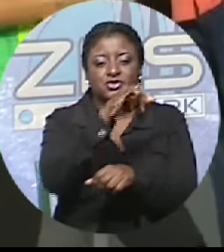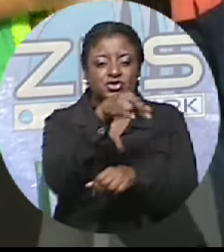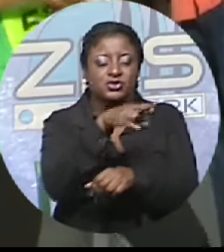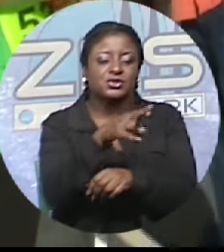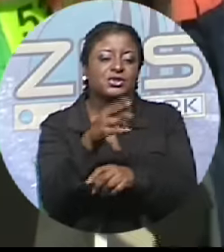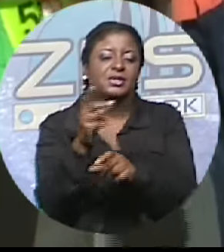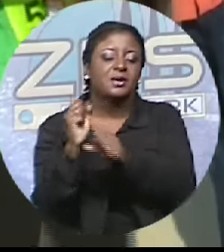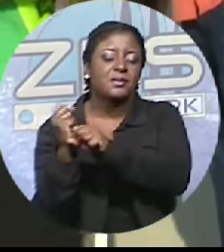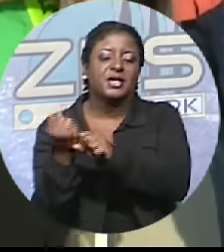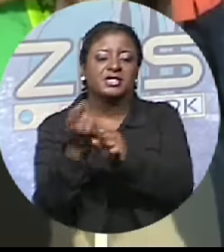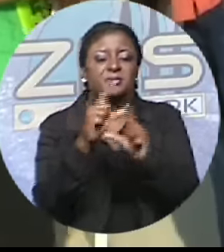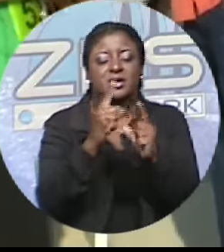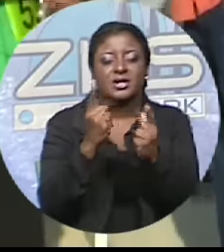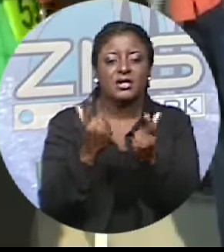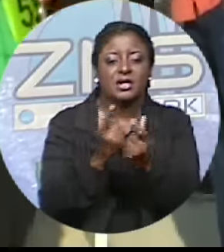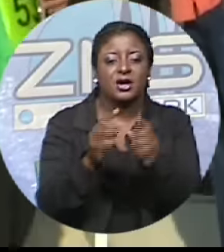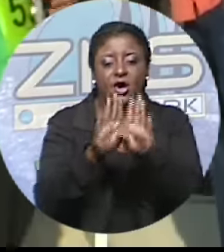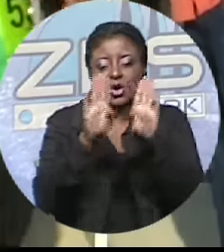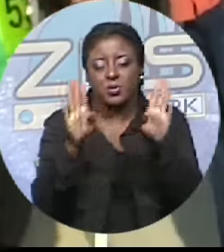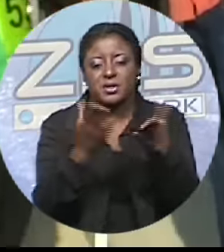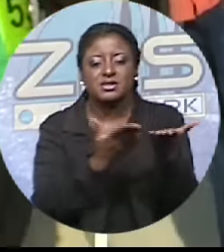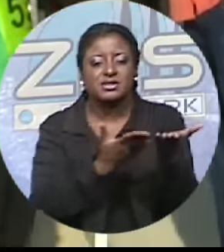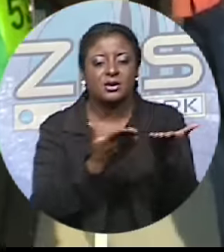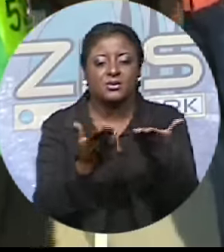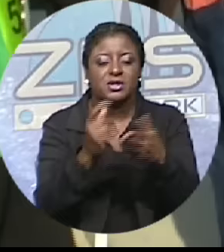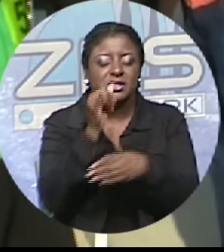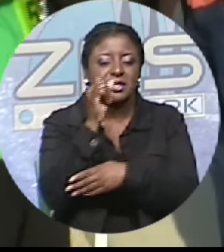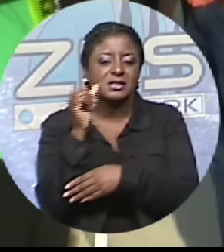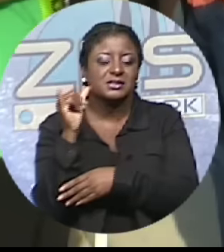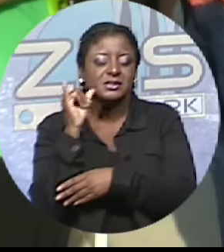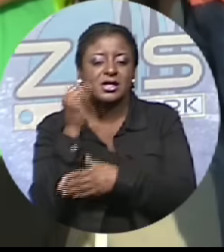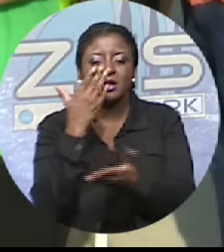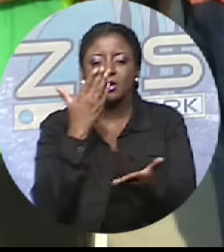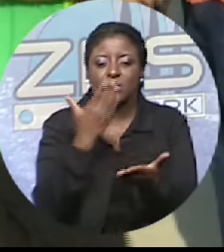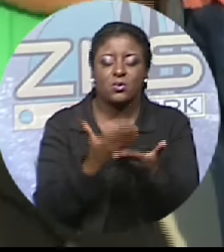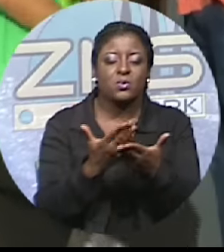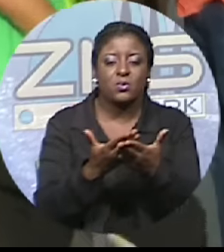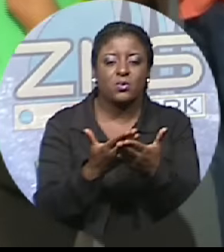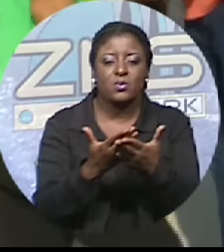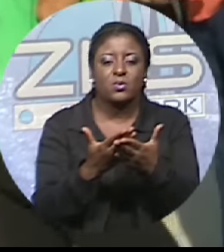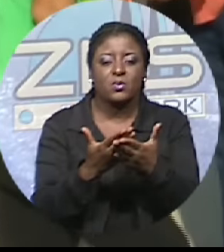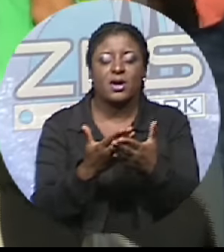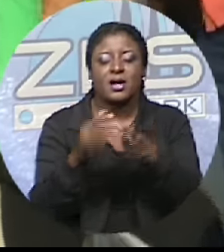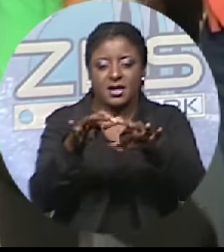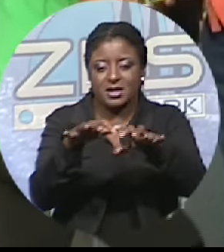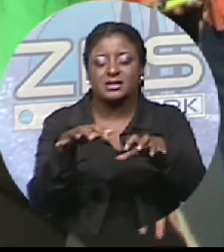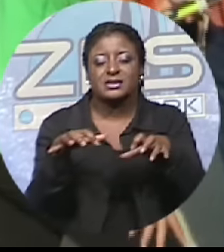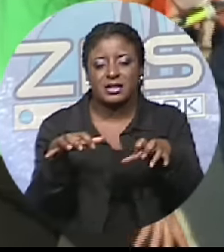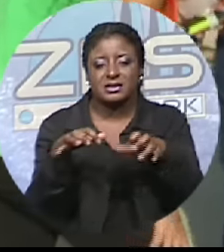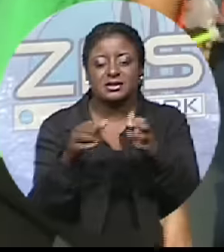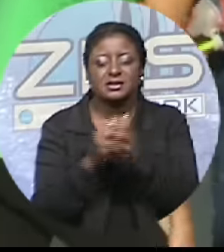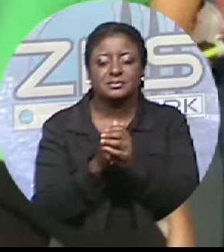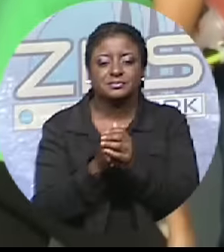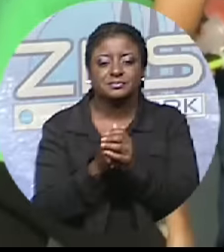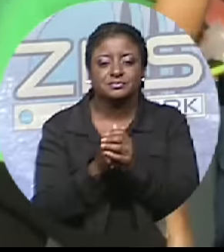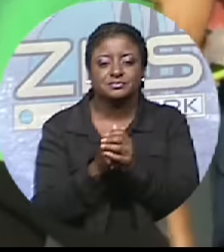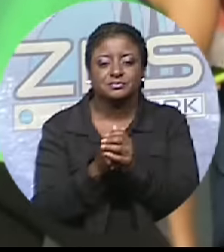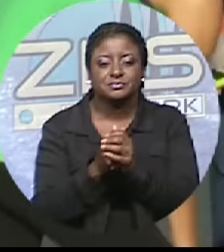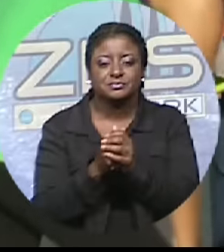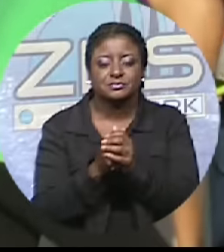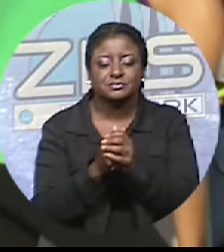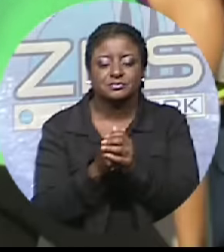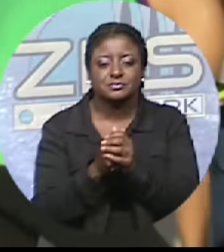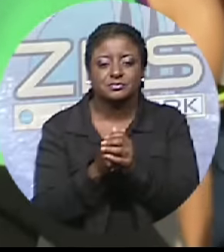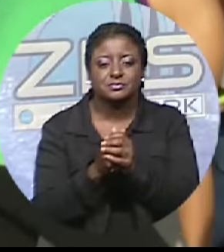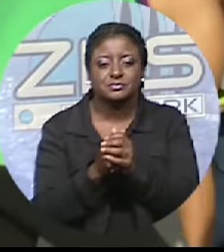had their official opening ceremonies yesterday. It was well attended. Genesis Junkin' Group also providing the music. And when it gets down